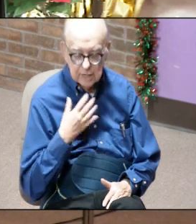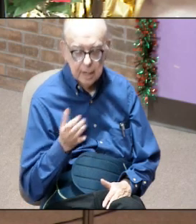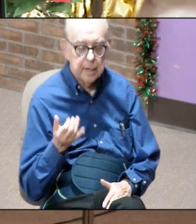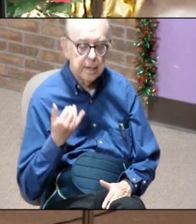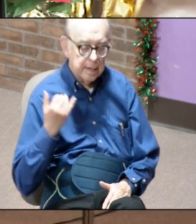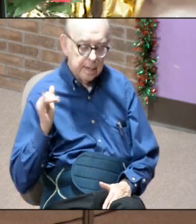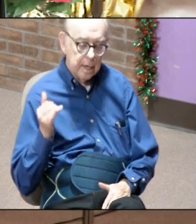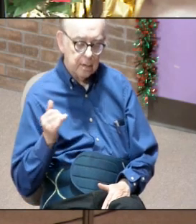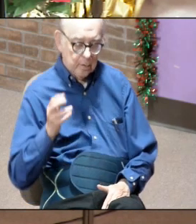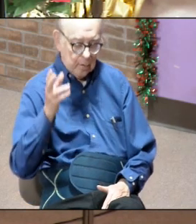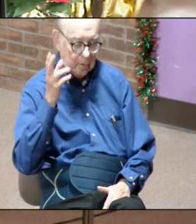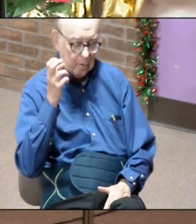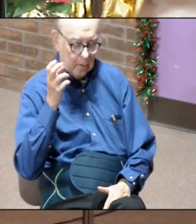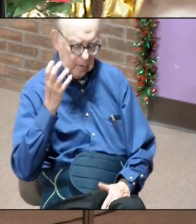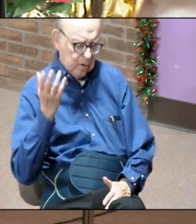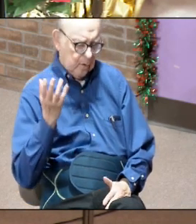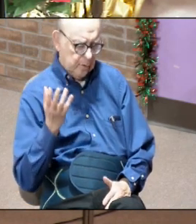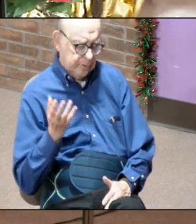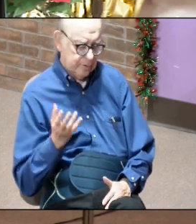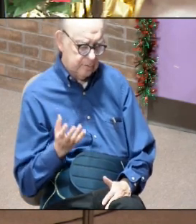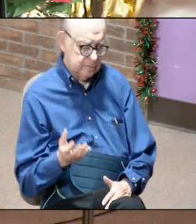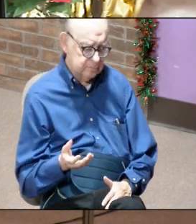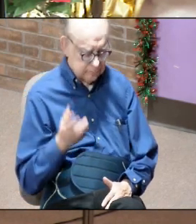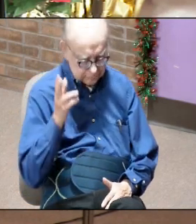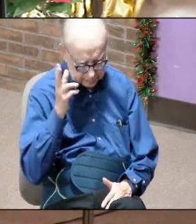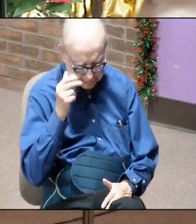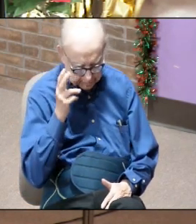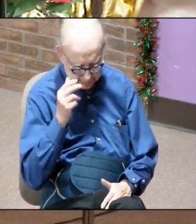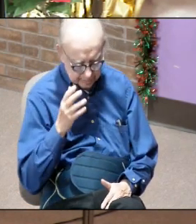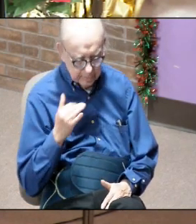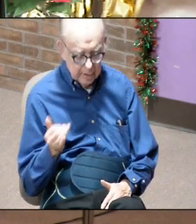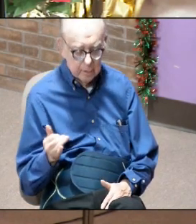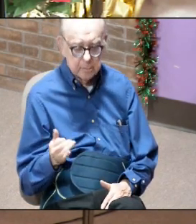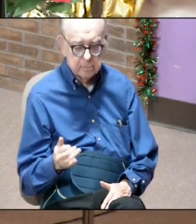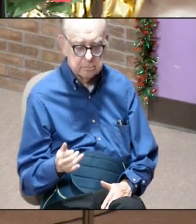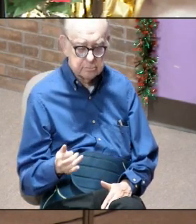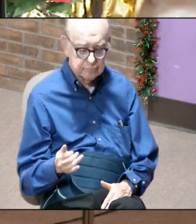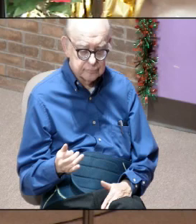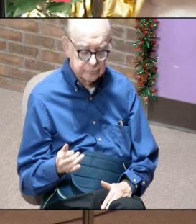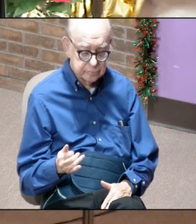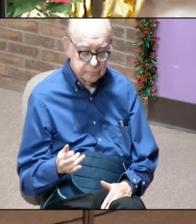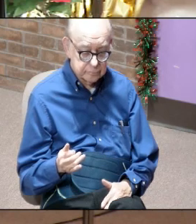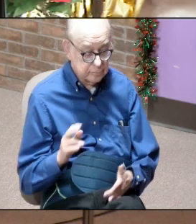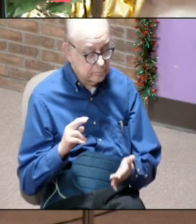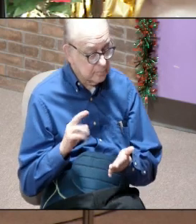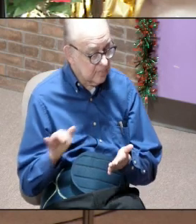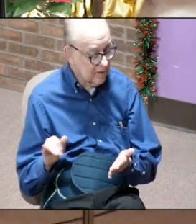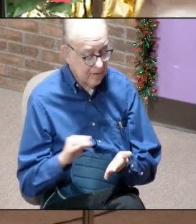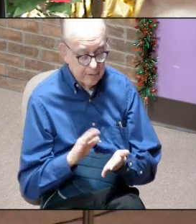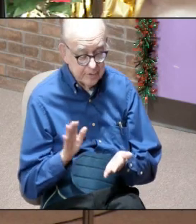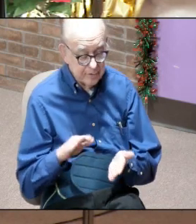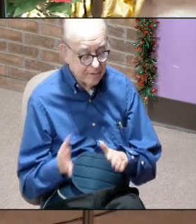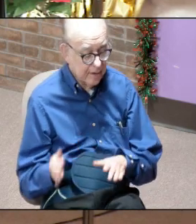horse, like a yellowish pale one. What was it? Death itself.